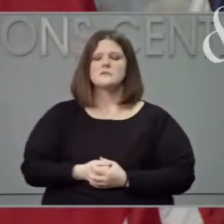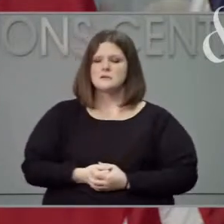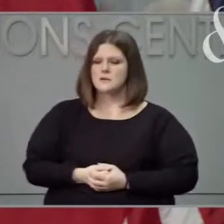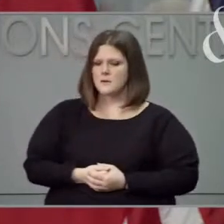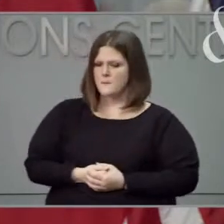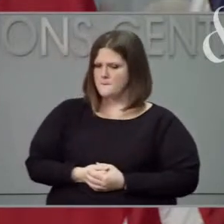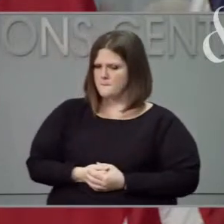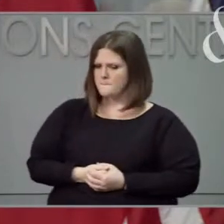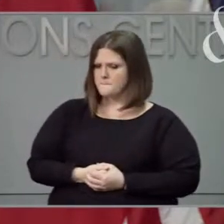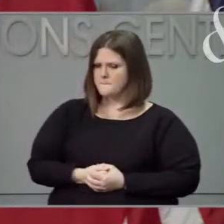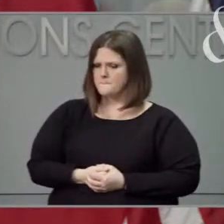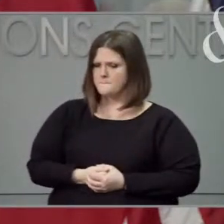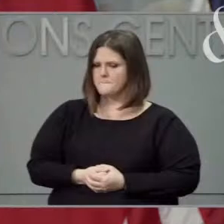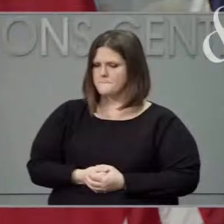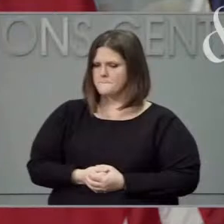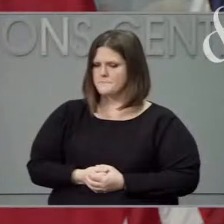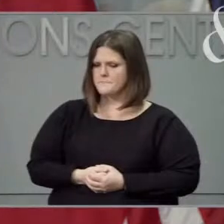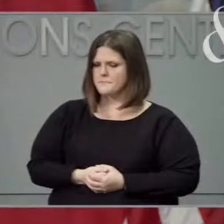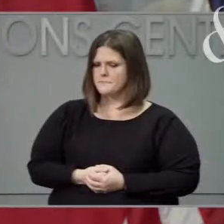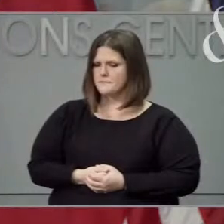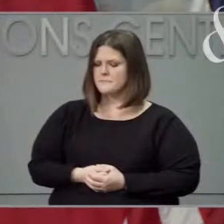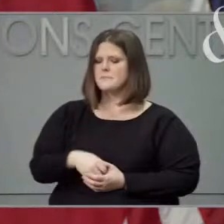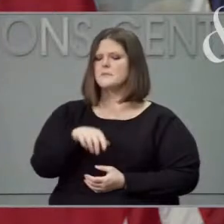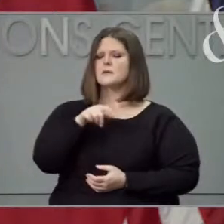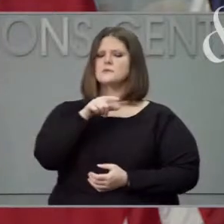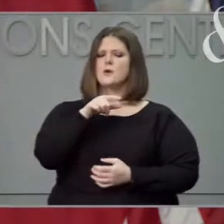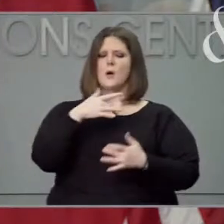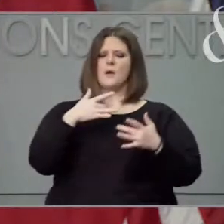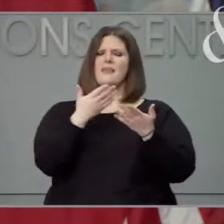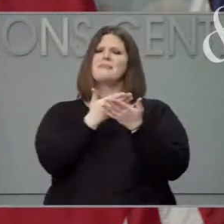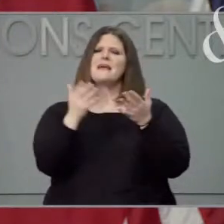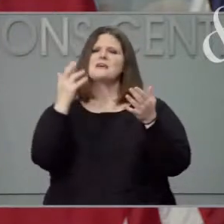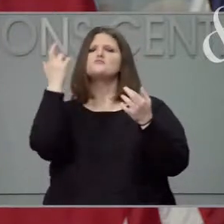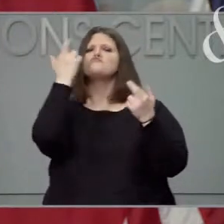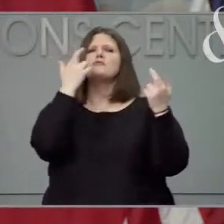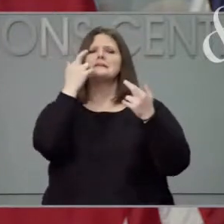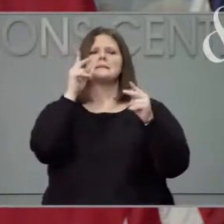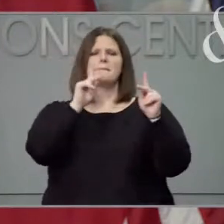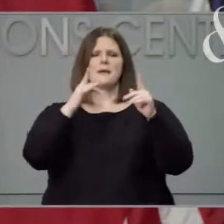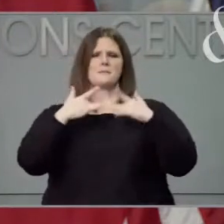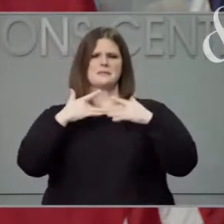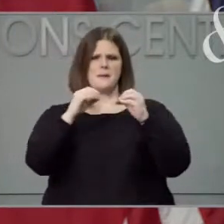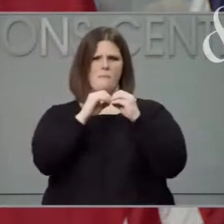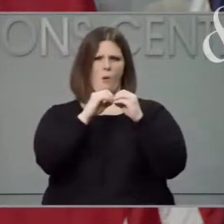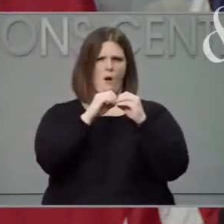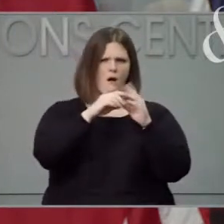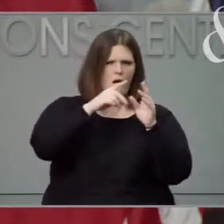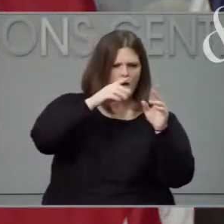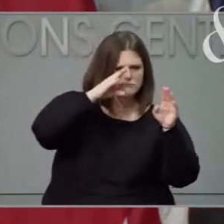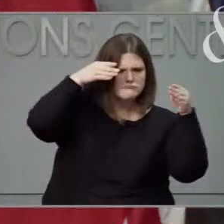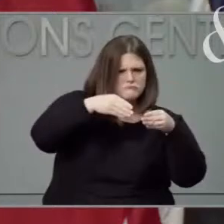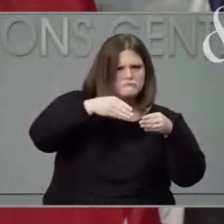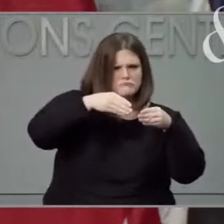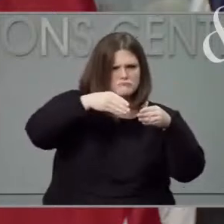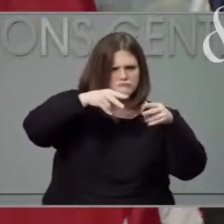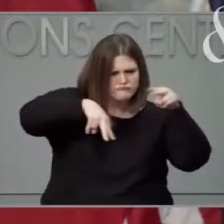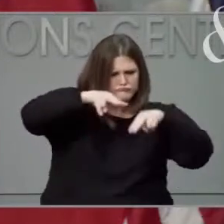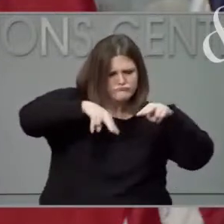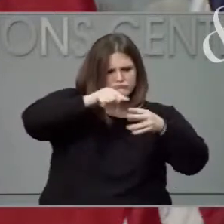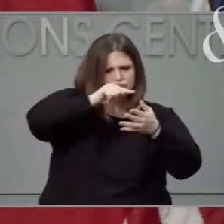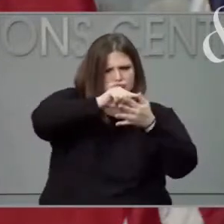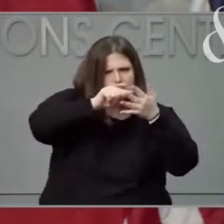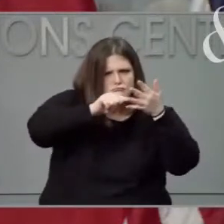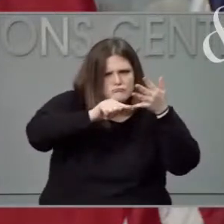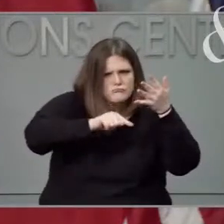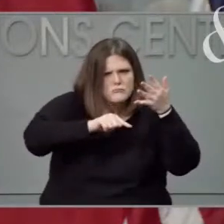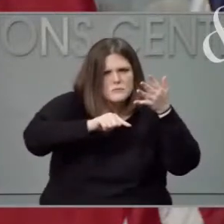may garner additional scrutiny, and that is, given previous statements by people observing